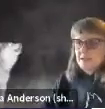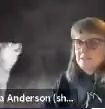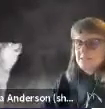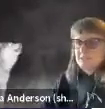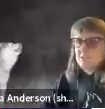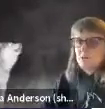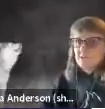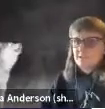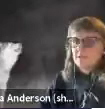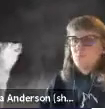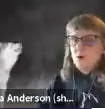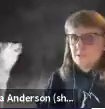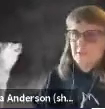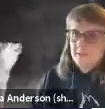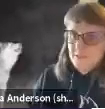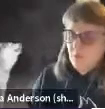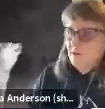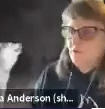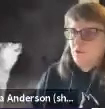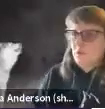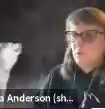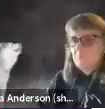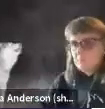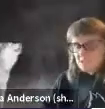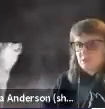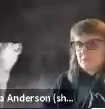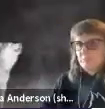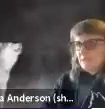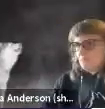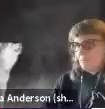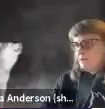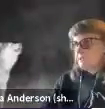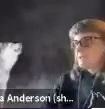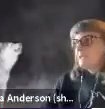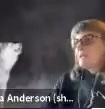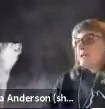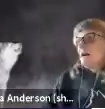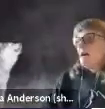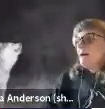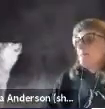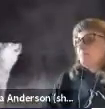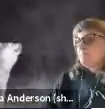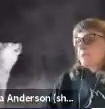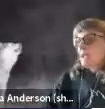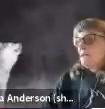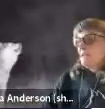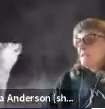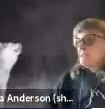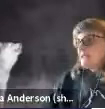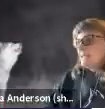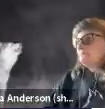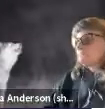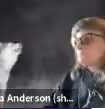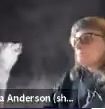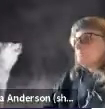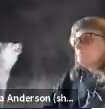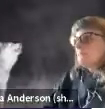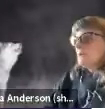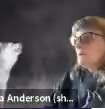dried carcass and soaked it in water in order to measure the bite marks. And they